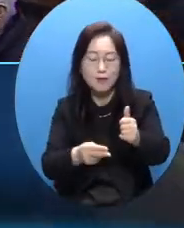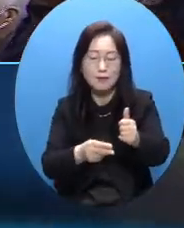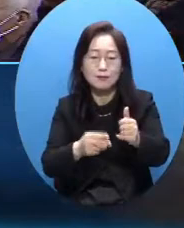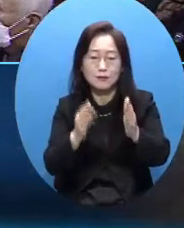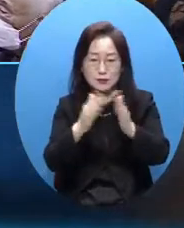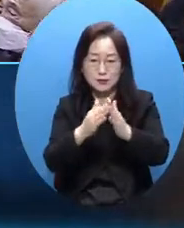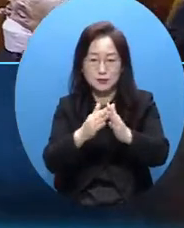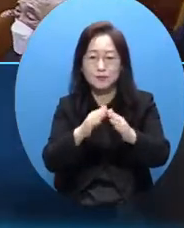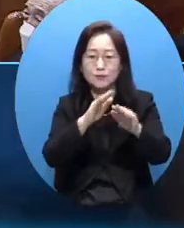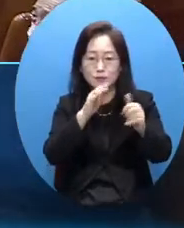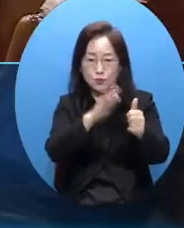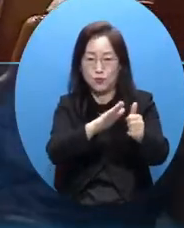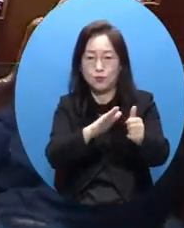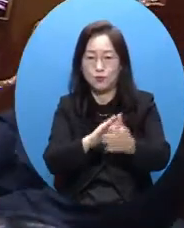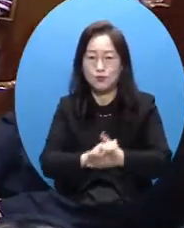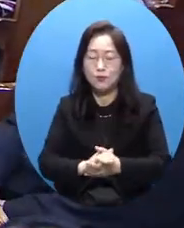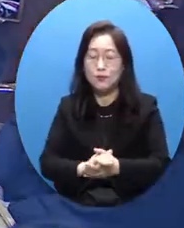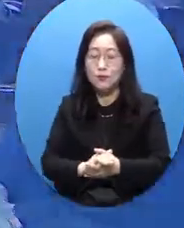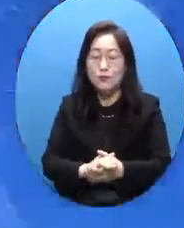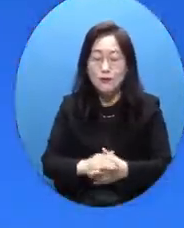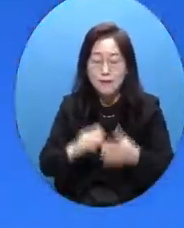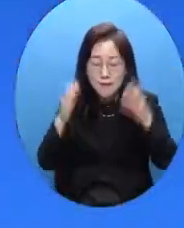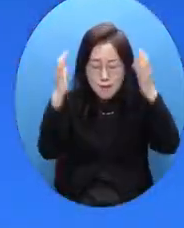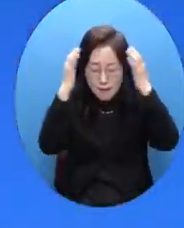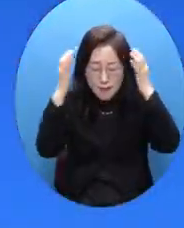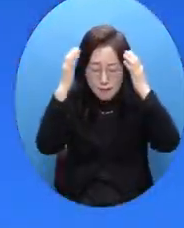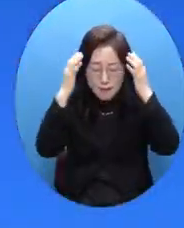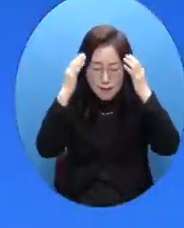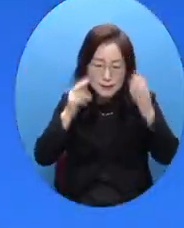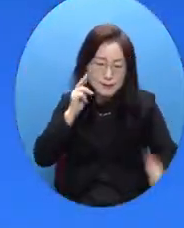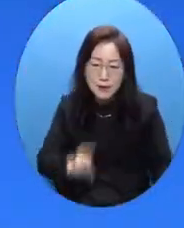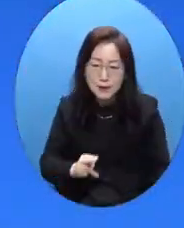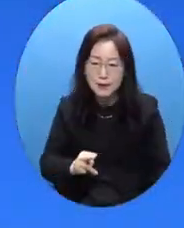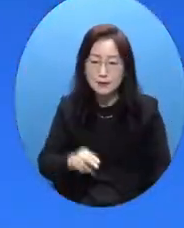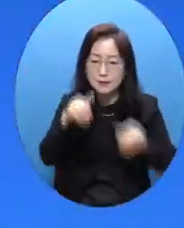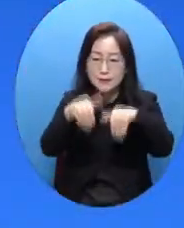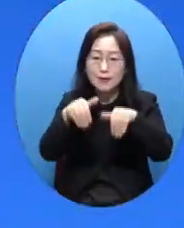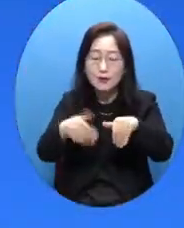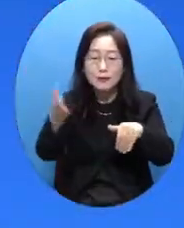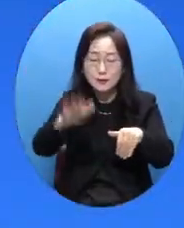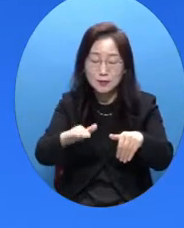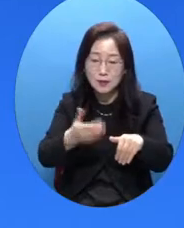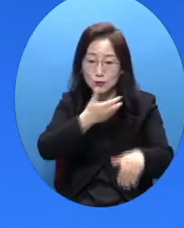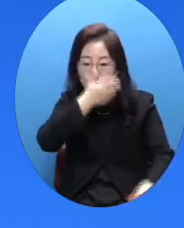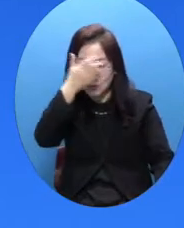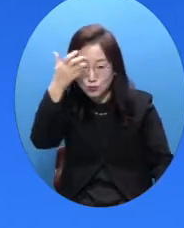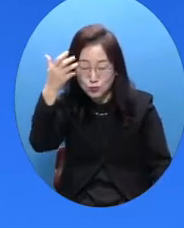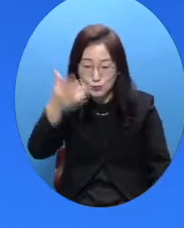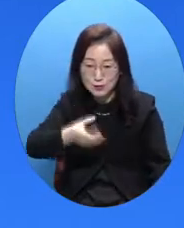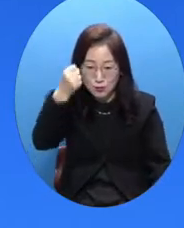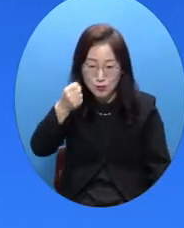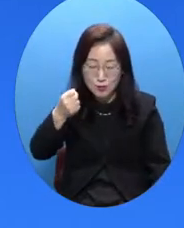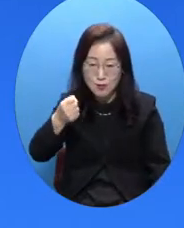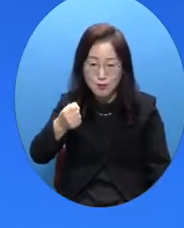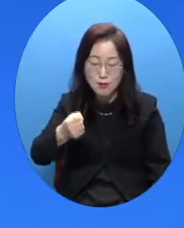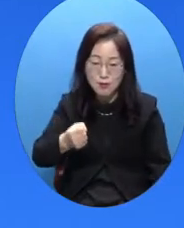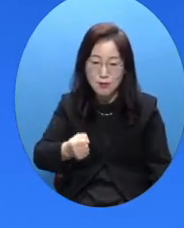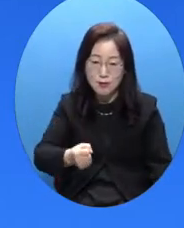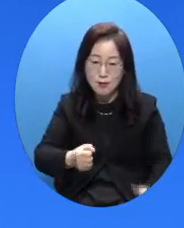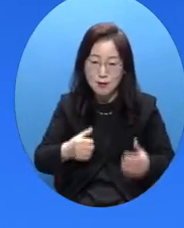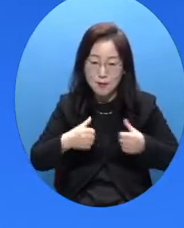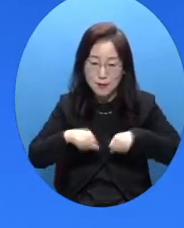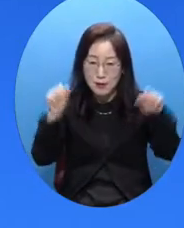he lived in the house of his Egyptian Master even in the midst of difficult life of